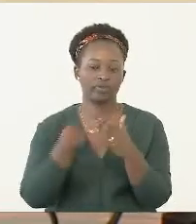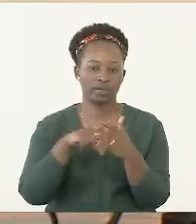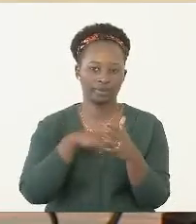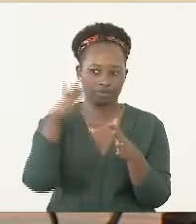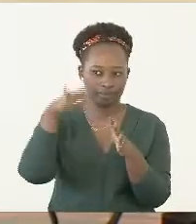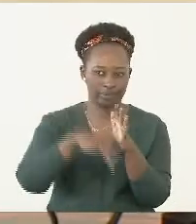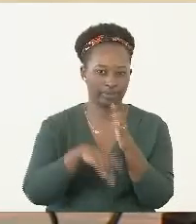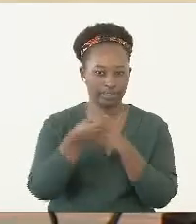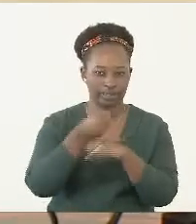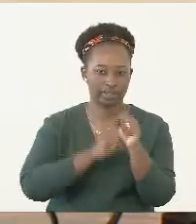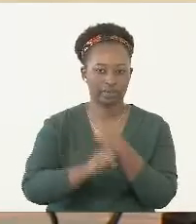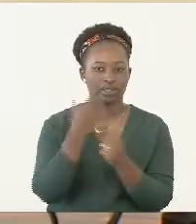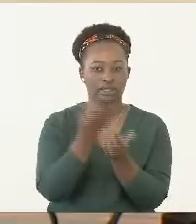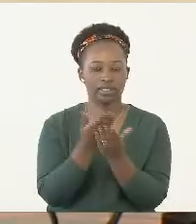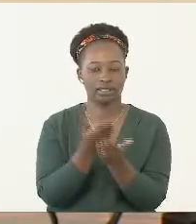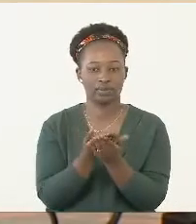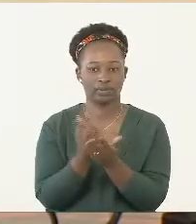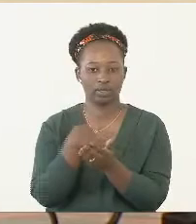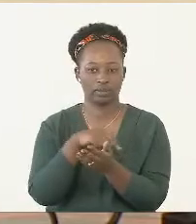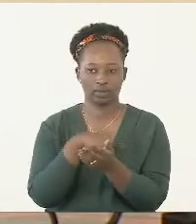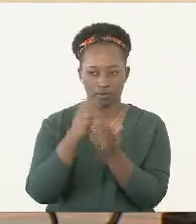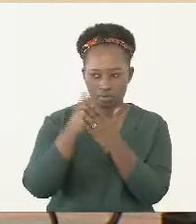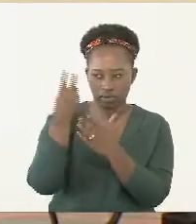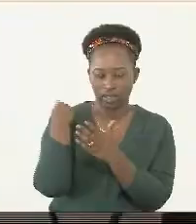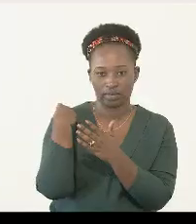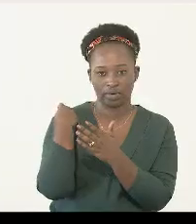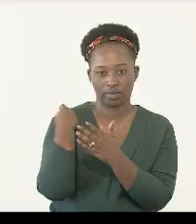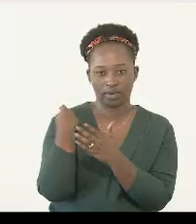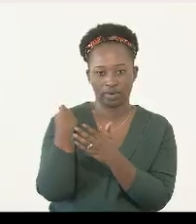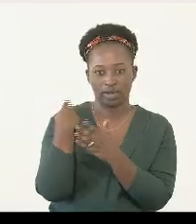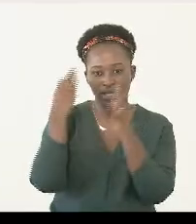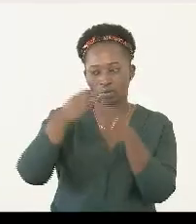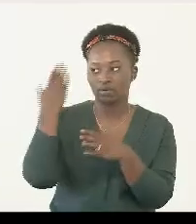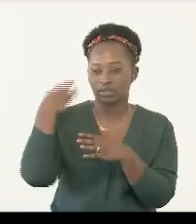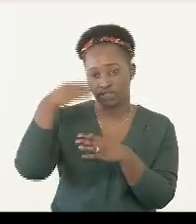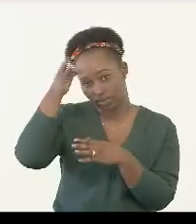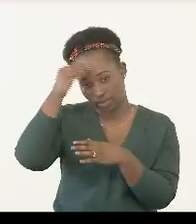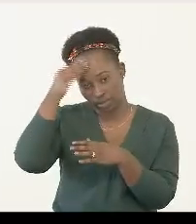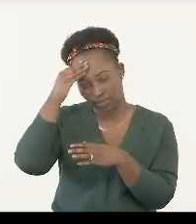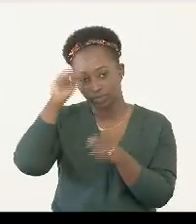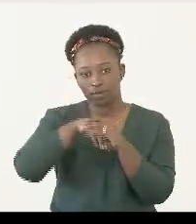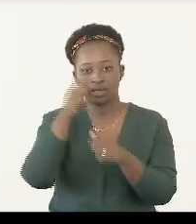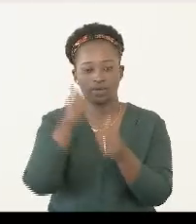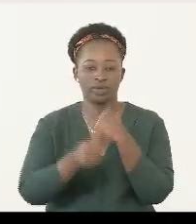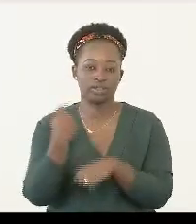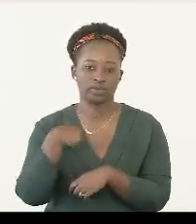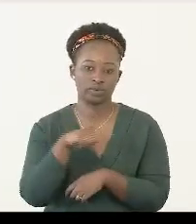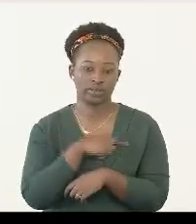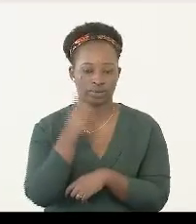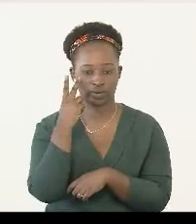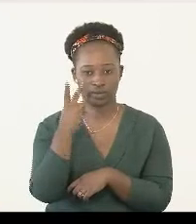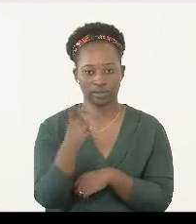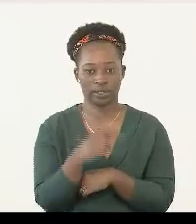these activities, I want us to have a recap of the experiment in which we